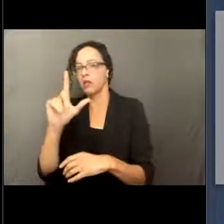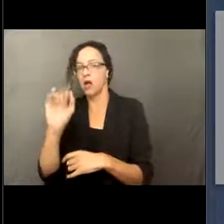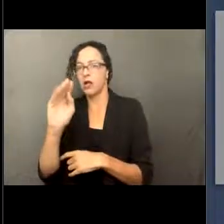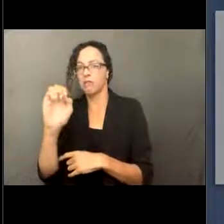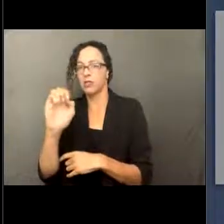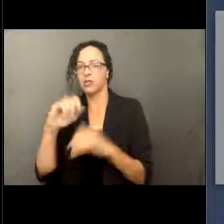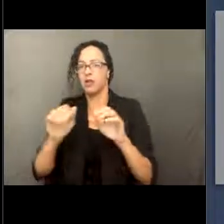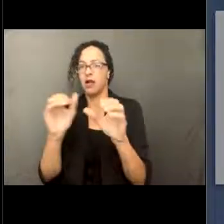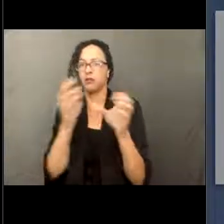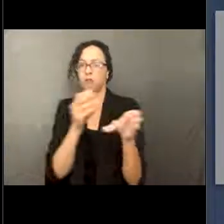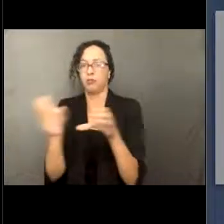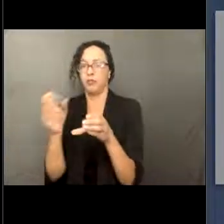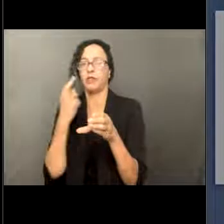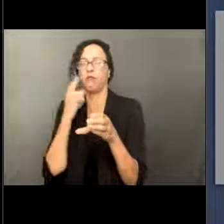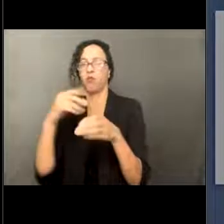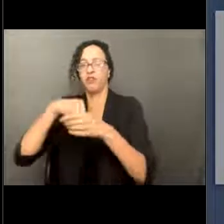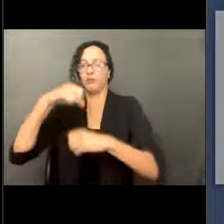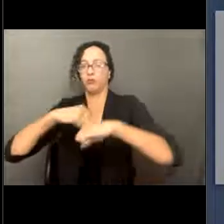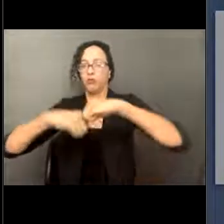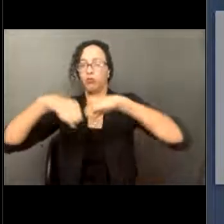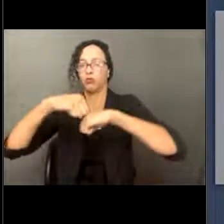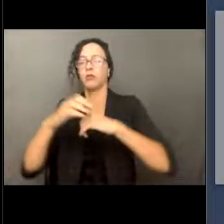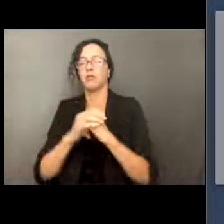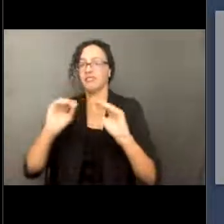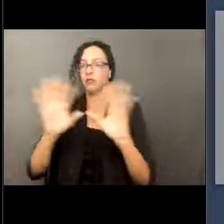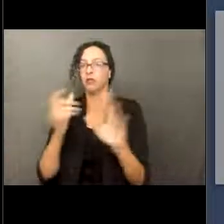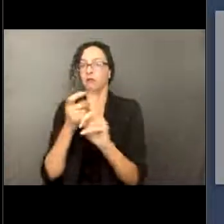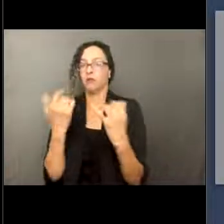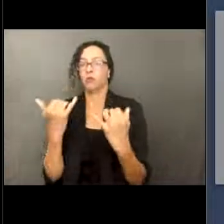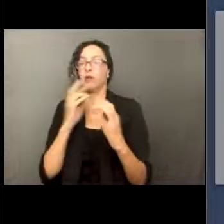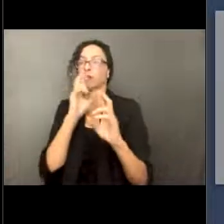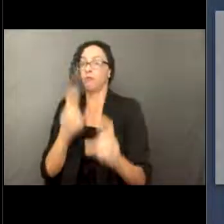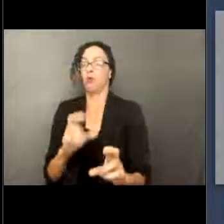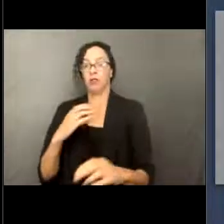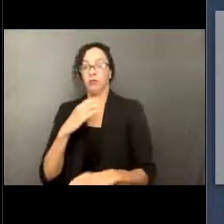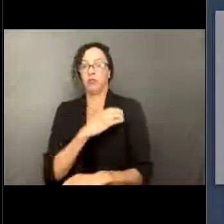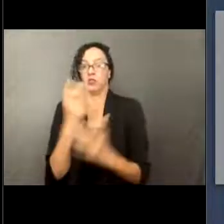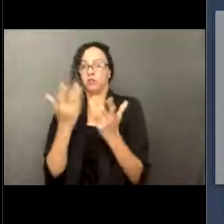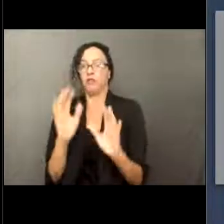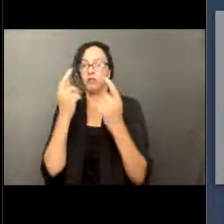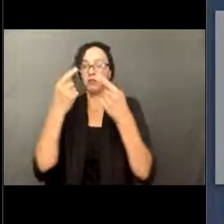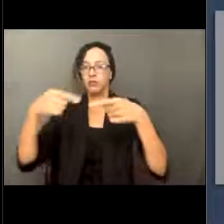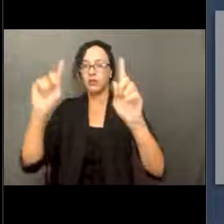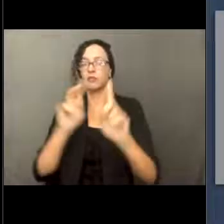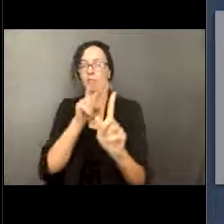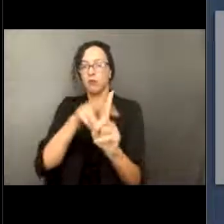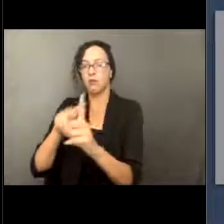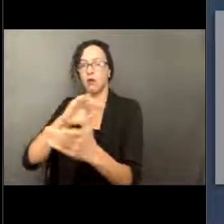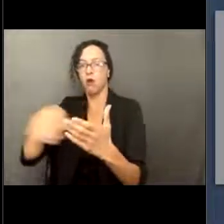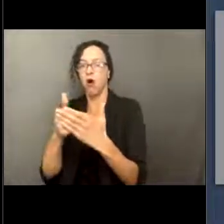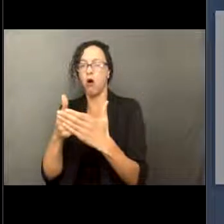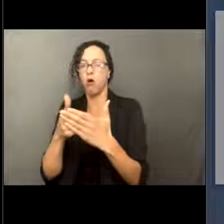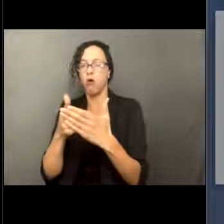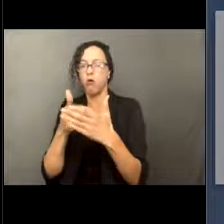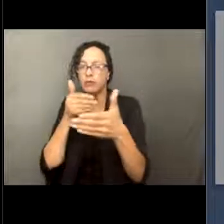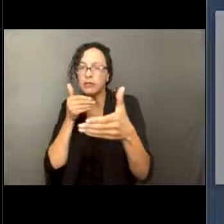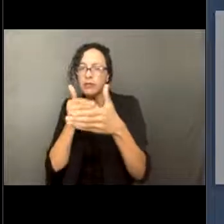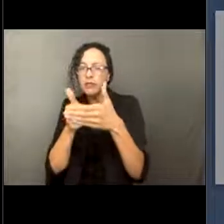few meetings, and is clear from today's report, the Commission has successfully implemented all near-term strategies in our